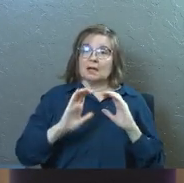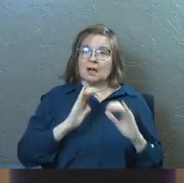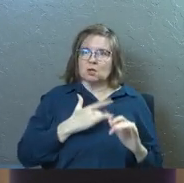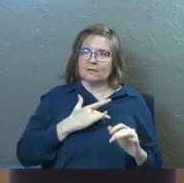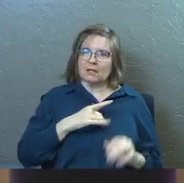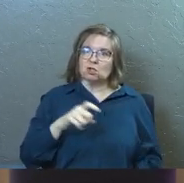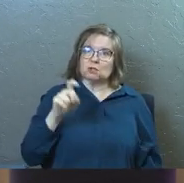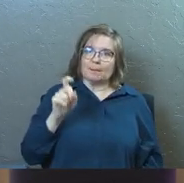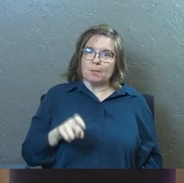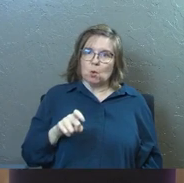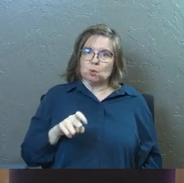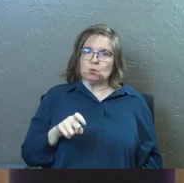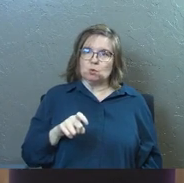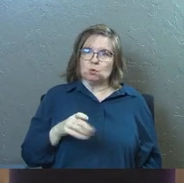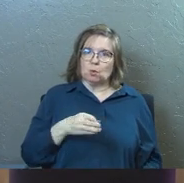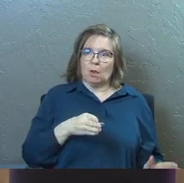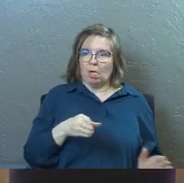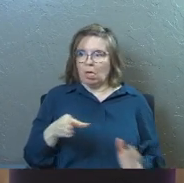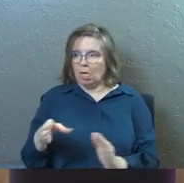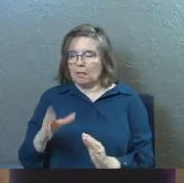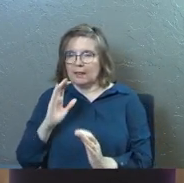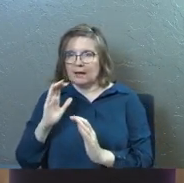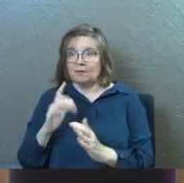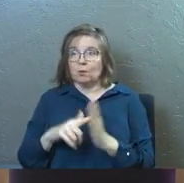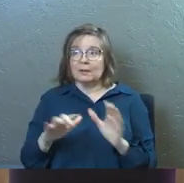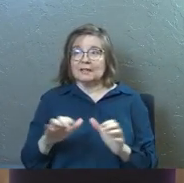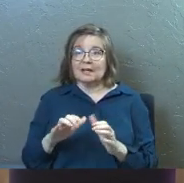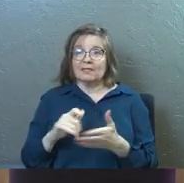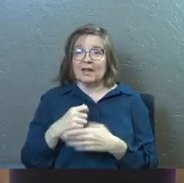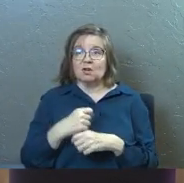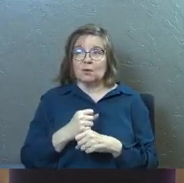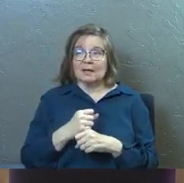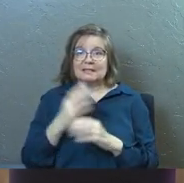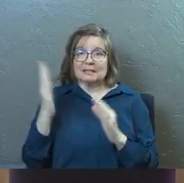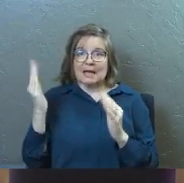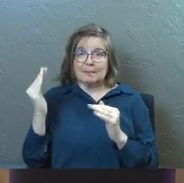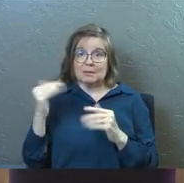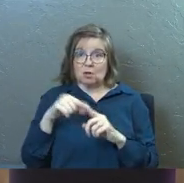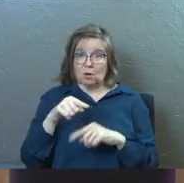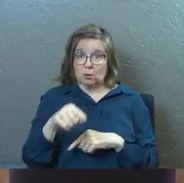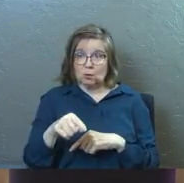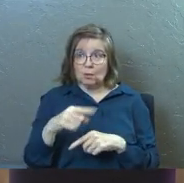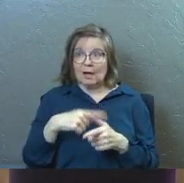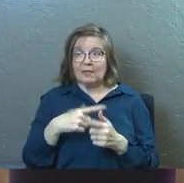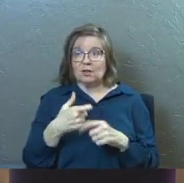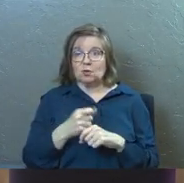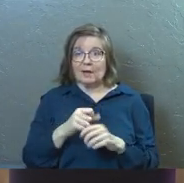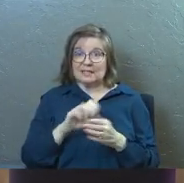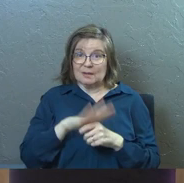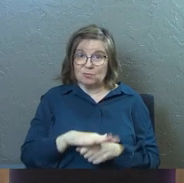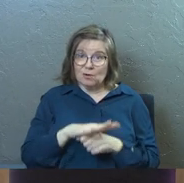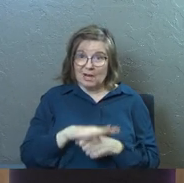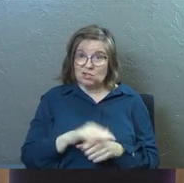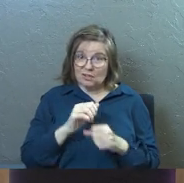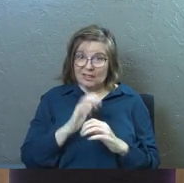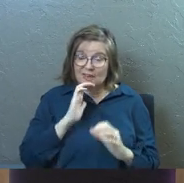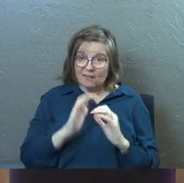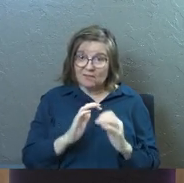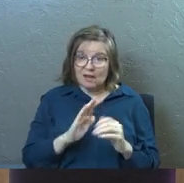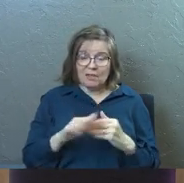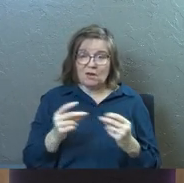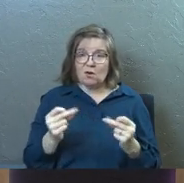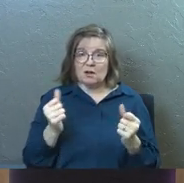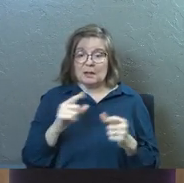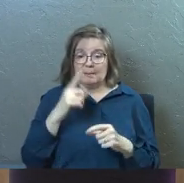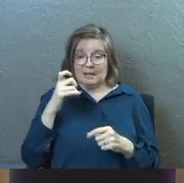you're supposed to take the conversation a direction? And what that does is that creates expectation on you and it creates pressure in the conversation. And